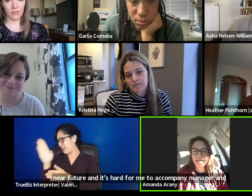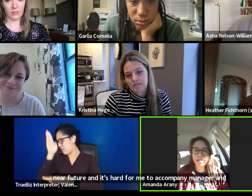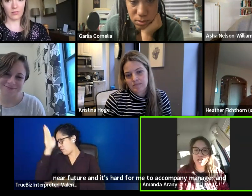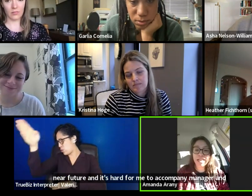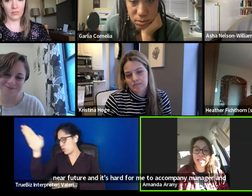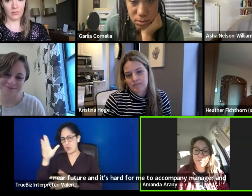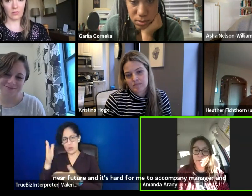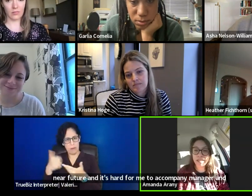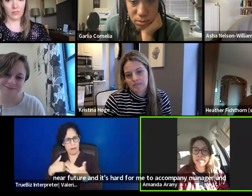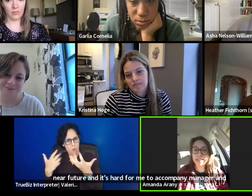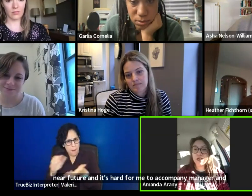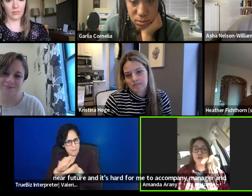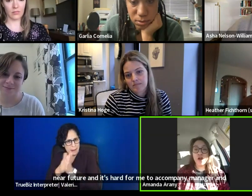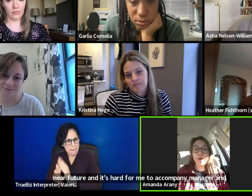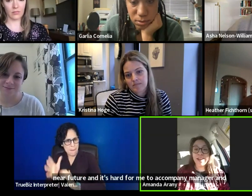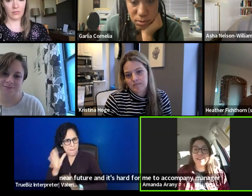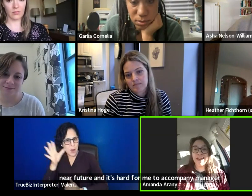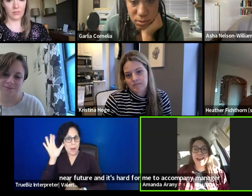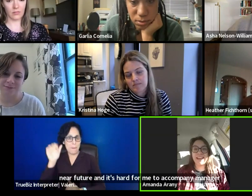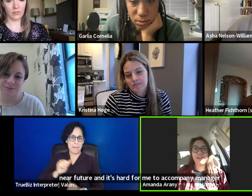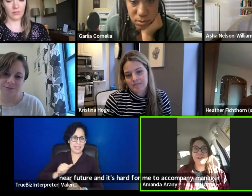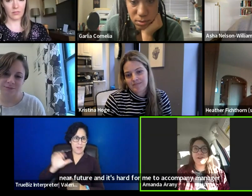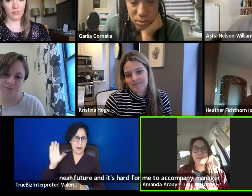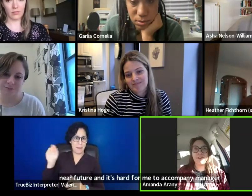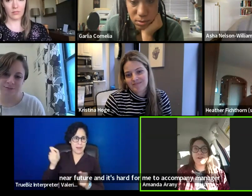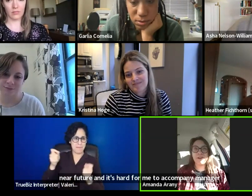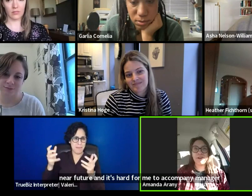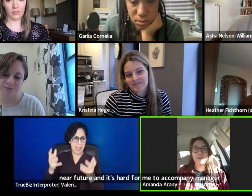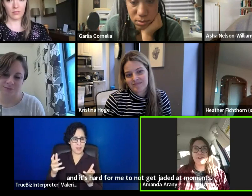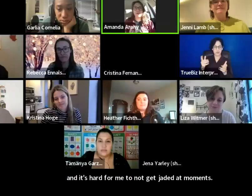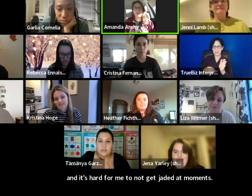for me to not get jaded at moments, knowing that, you know,